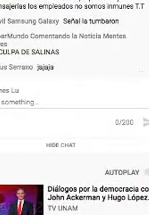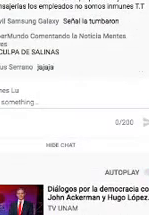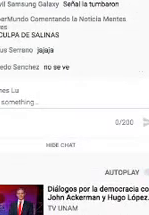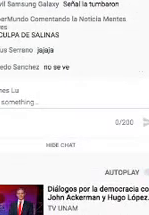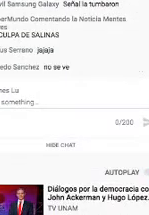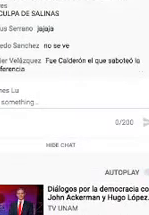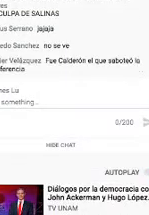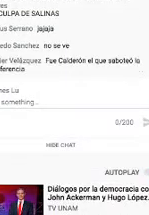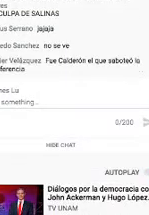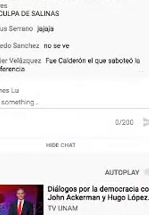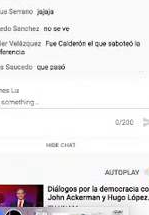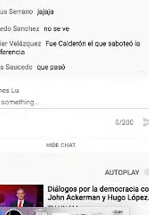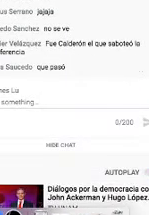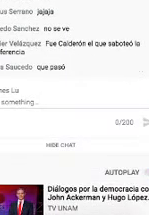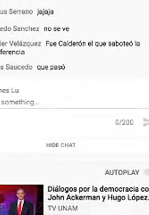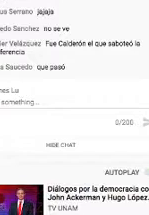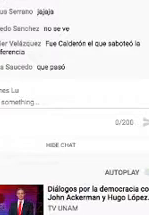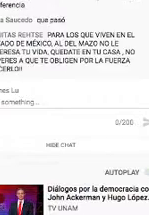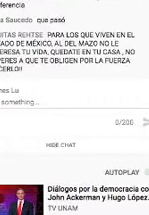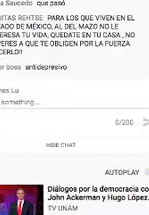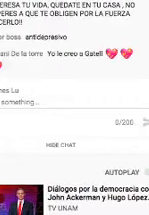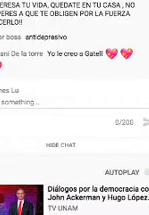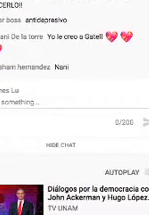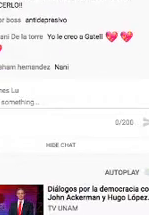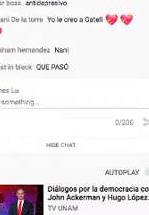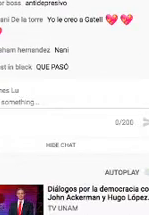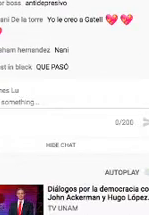Mr. Deputy Secretary has frozen.